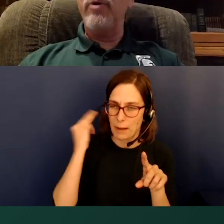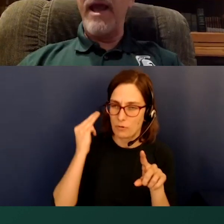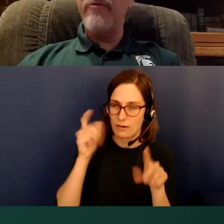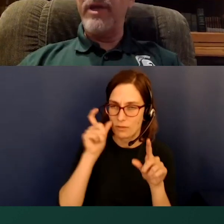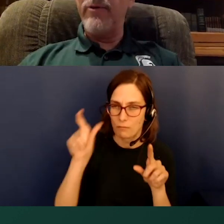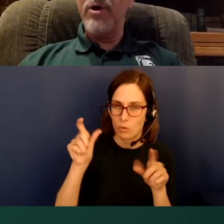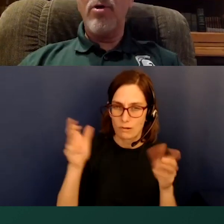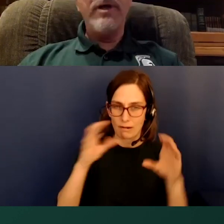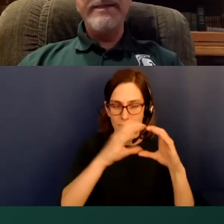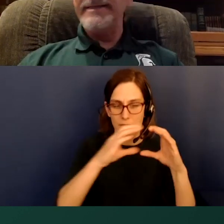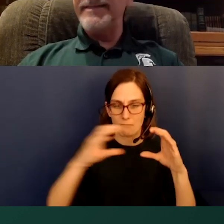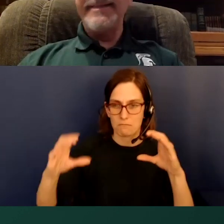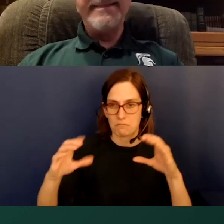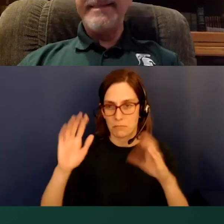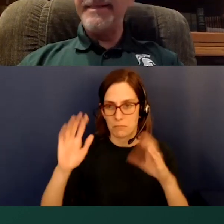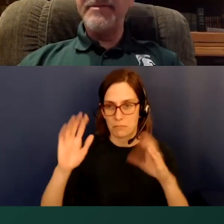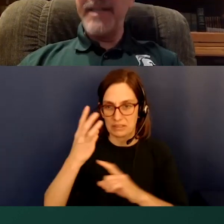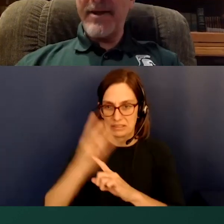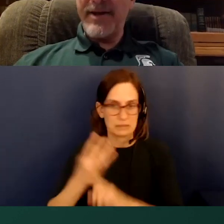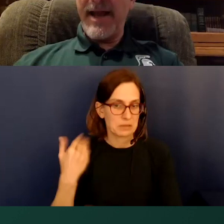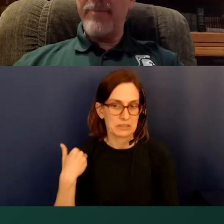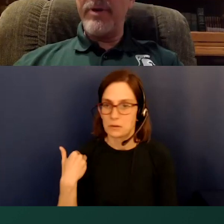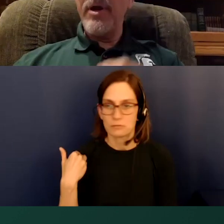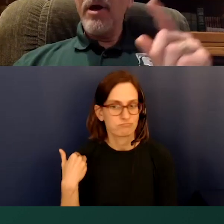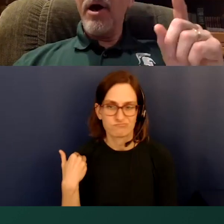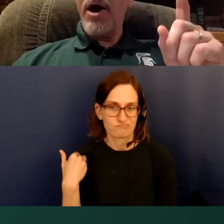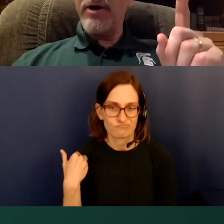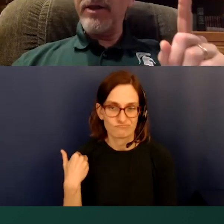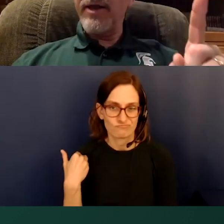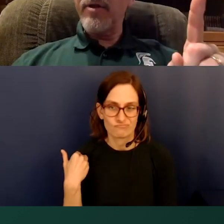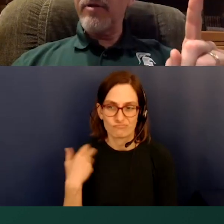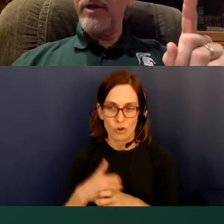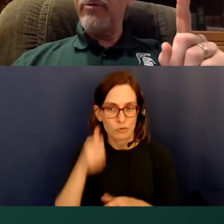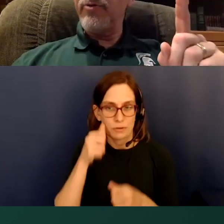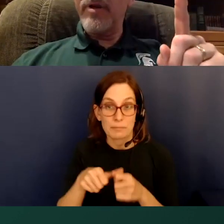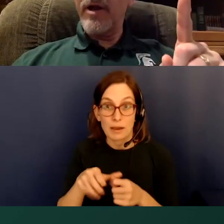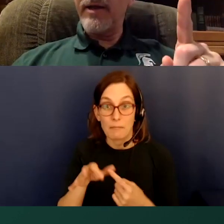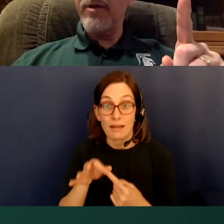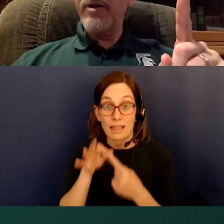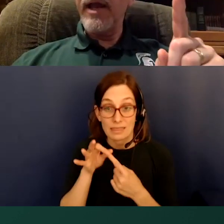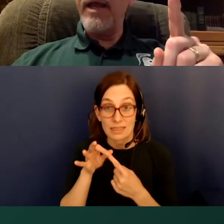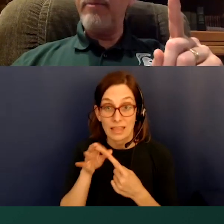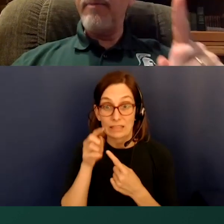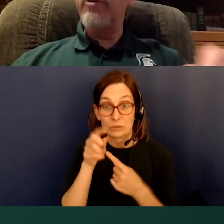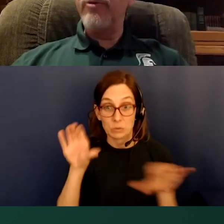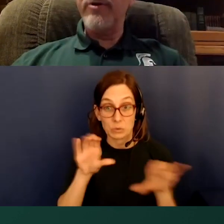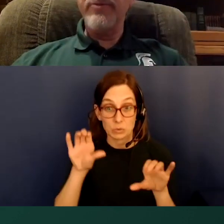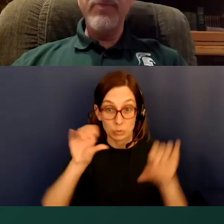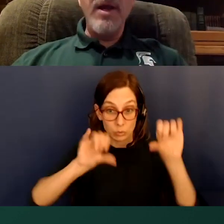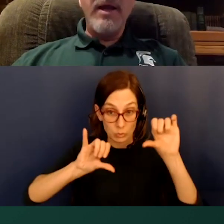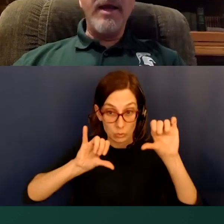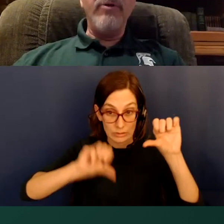the moon half a year ago, it's not going to happen unless you do science and measure